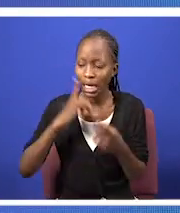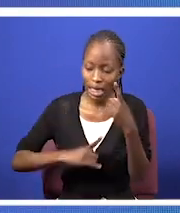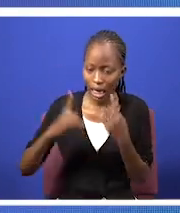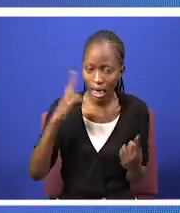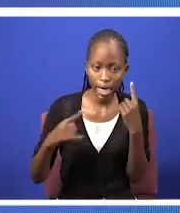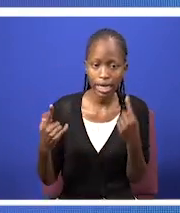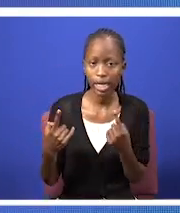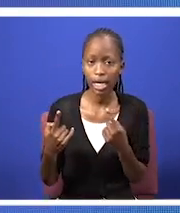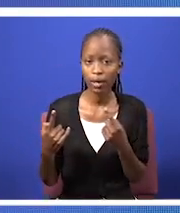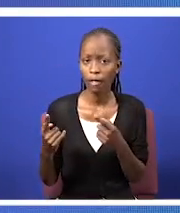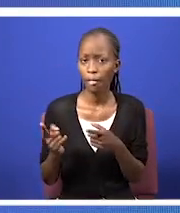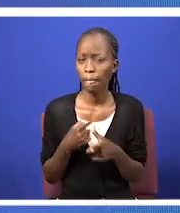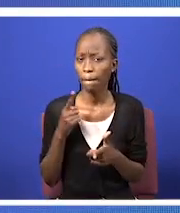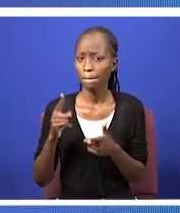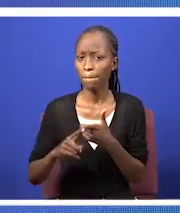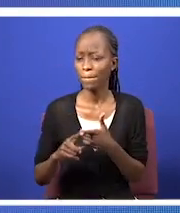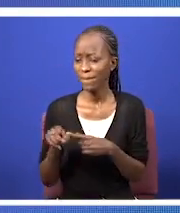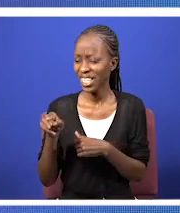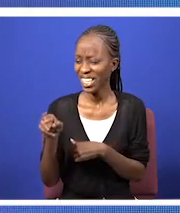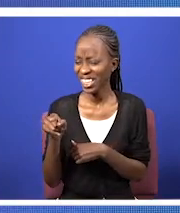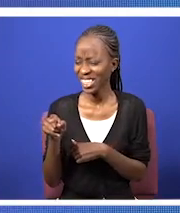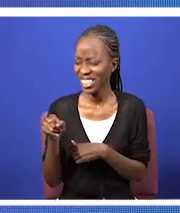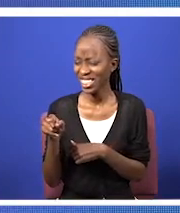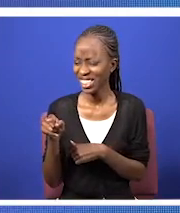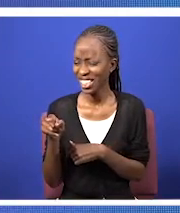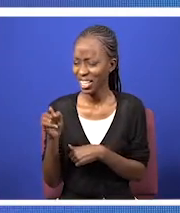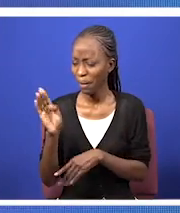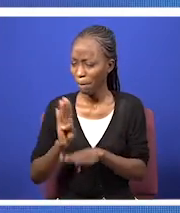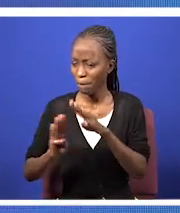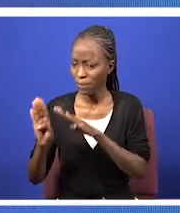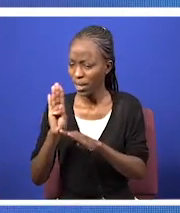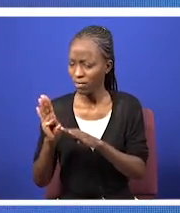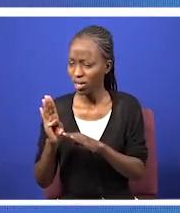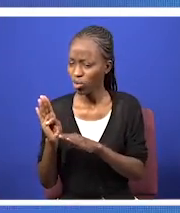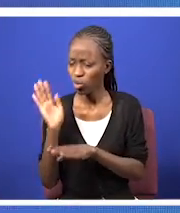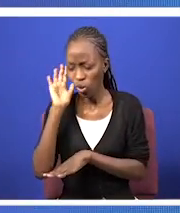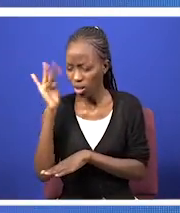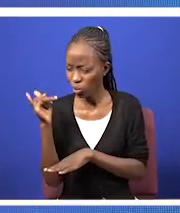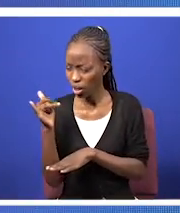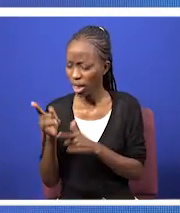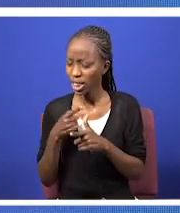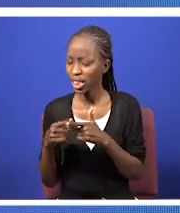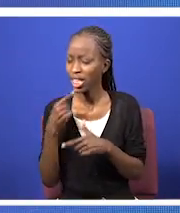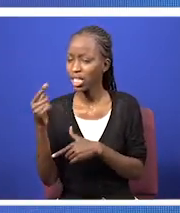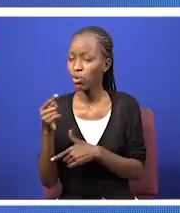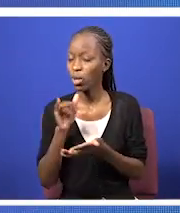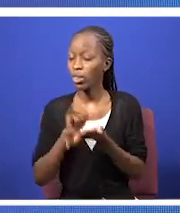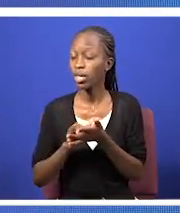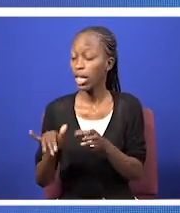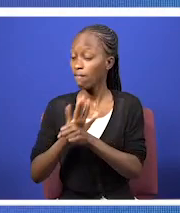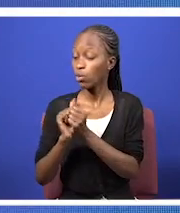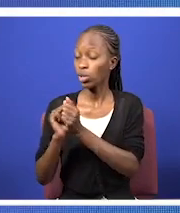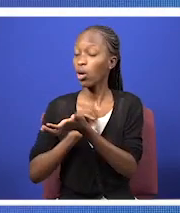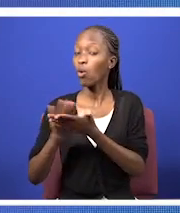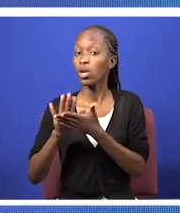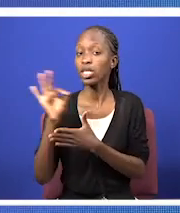floor, weeping. And somehow this strange behavior was described to you as the Holy